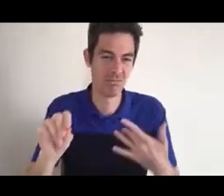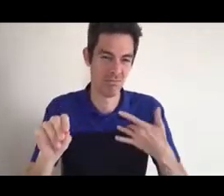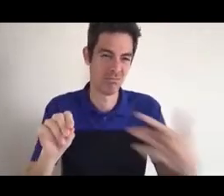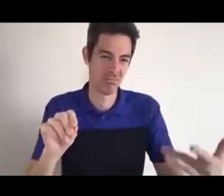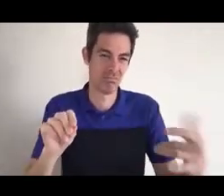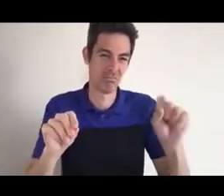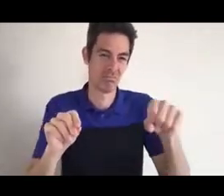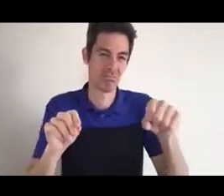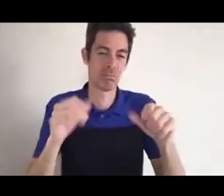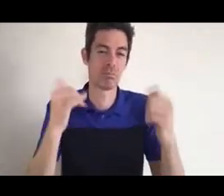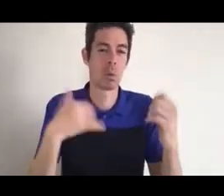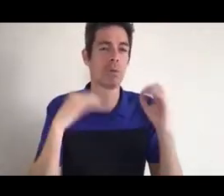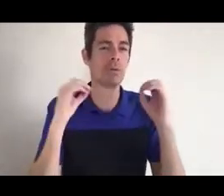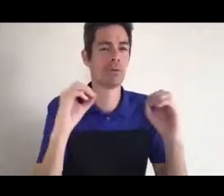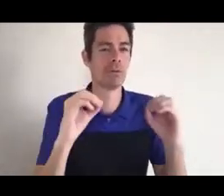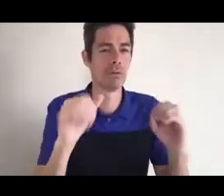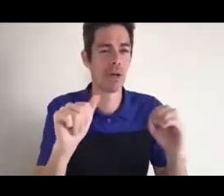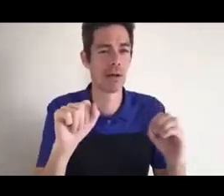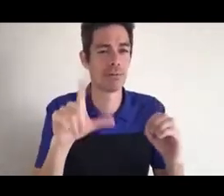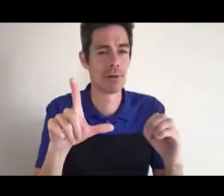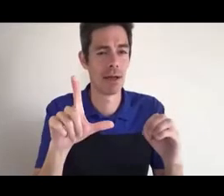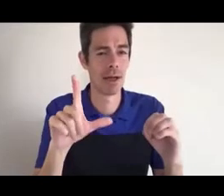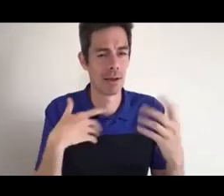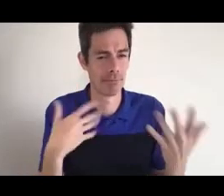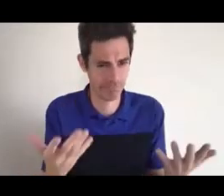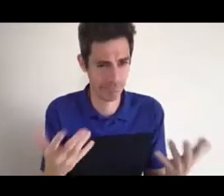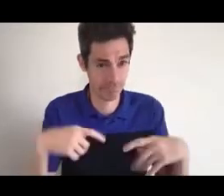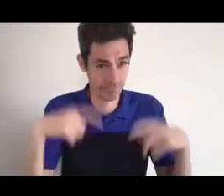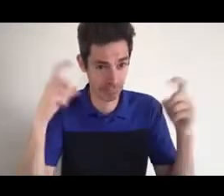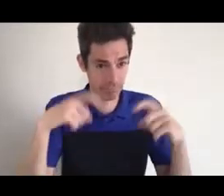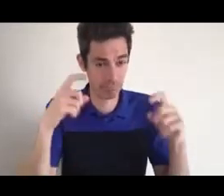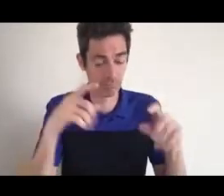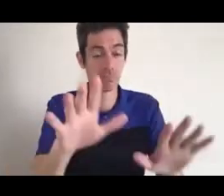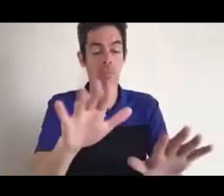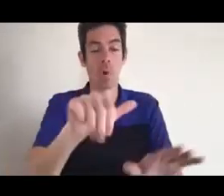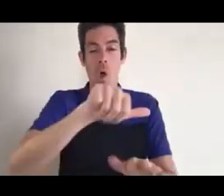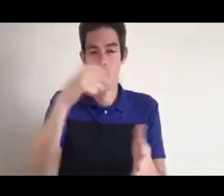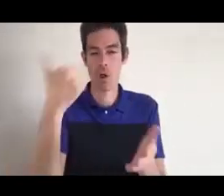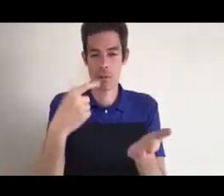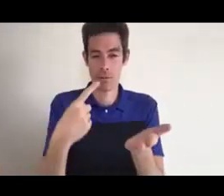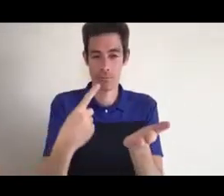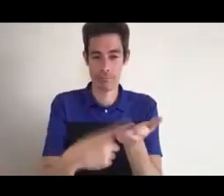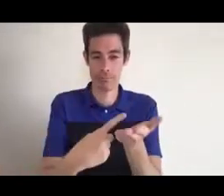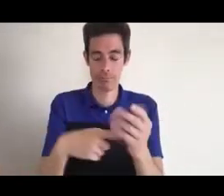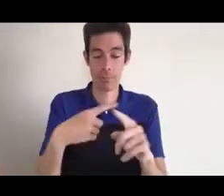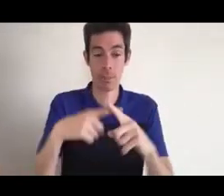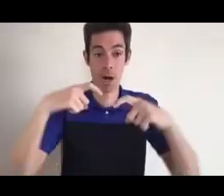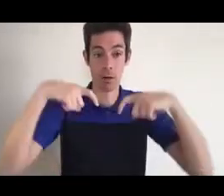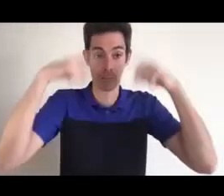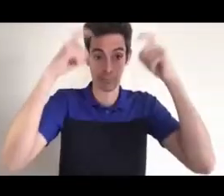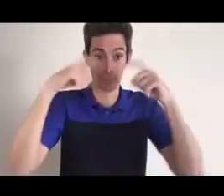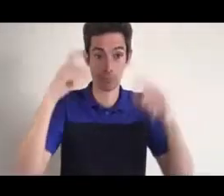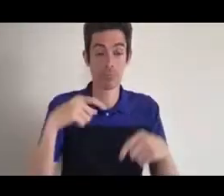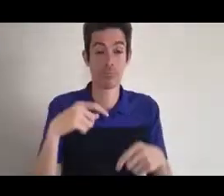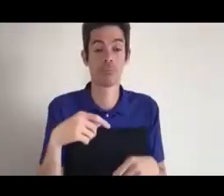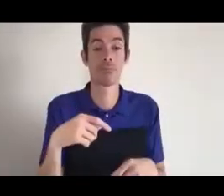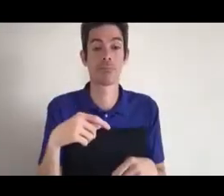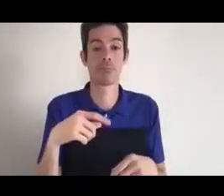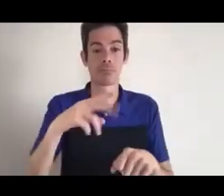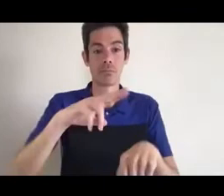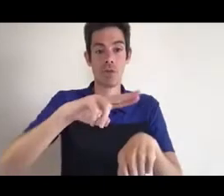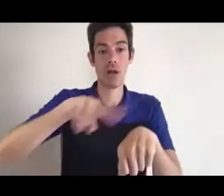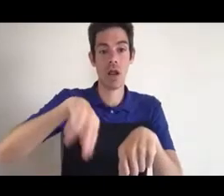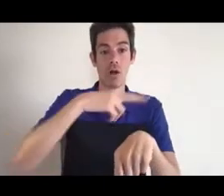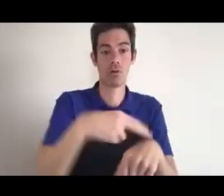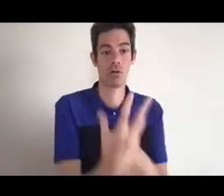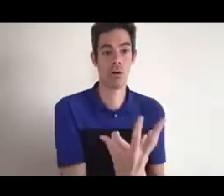do, D-O, like, do they see you? And when I'm teaching ASL, I'm using my facial expressions, yes, but I have